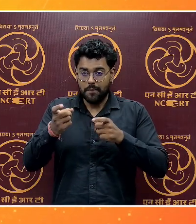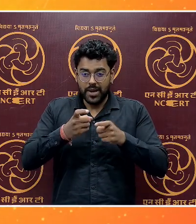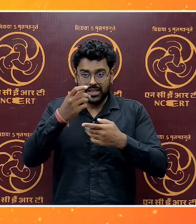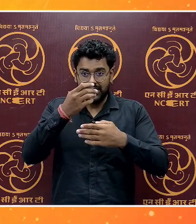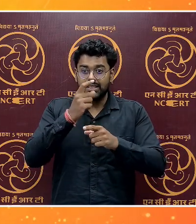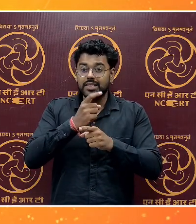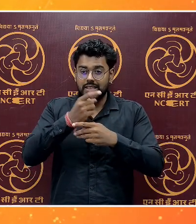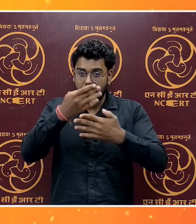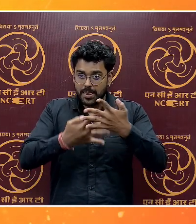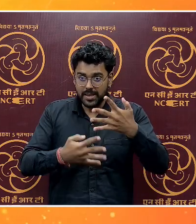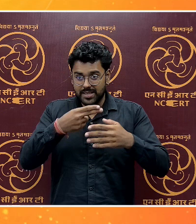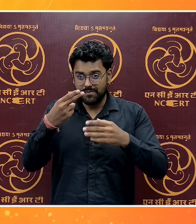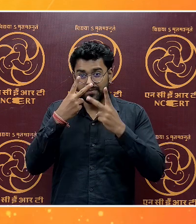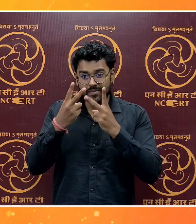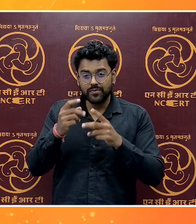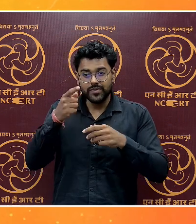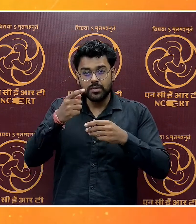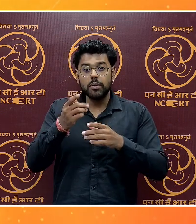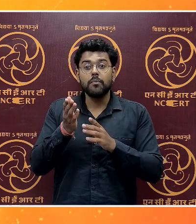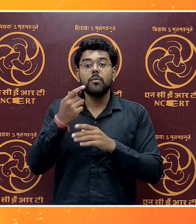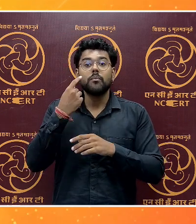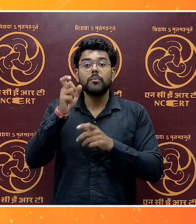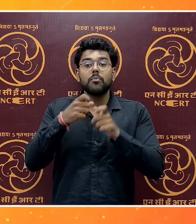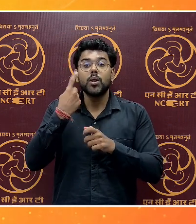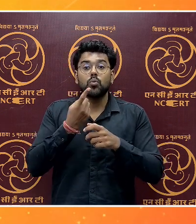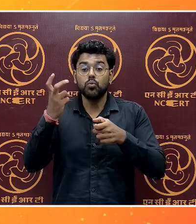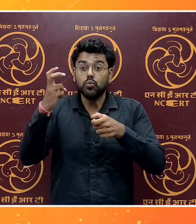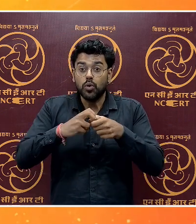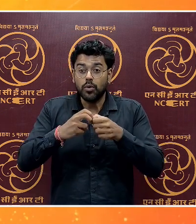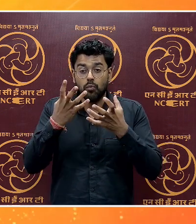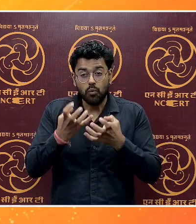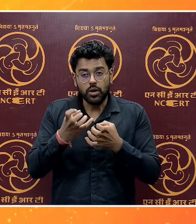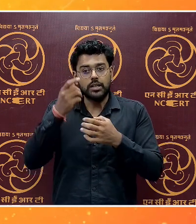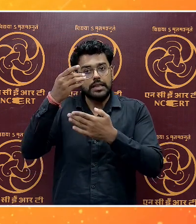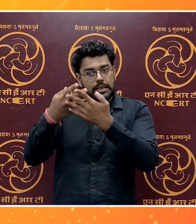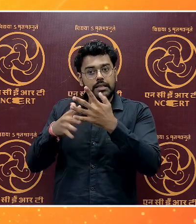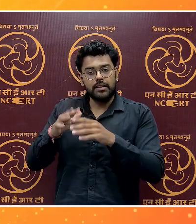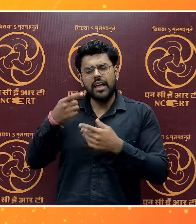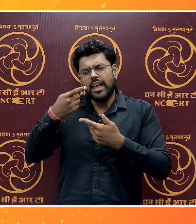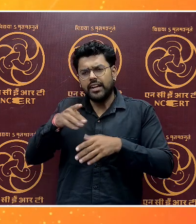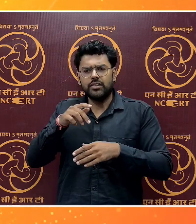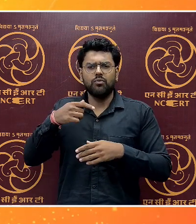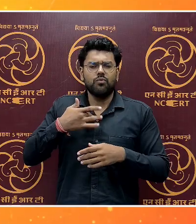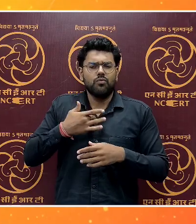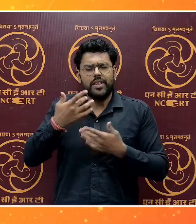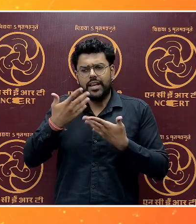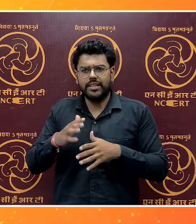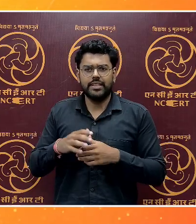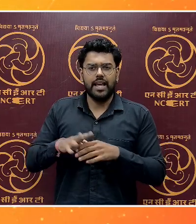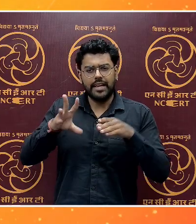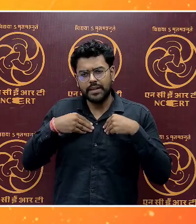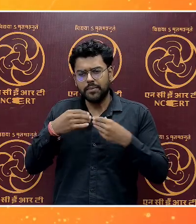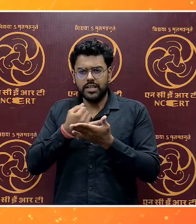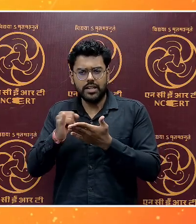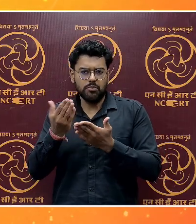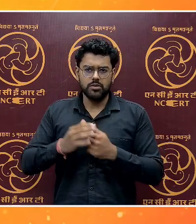you also get the list of pending teachers that you didn't accept till now. So you can perform any action as a head teacher. I can perform any action here.